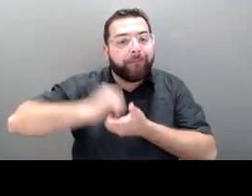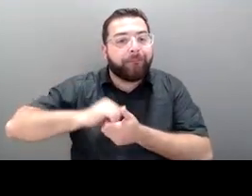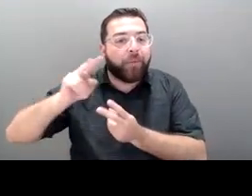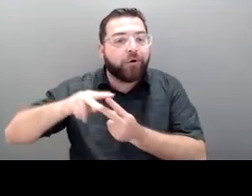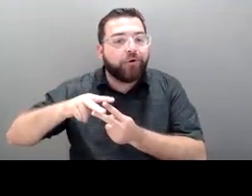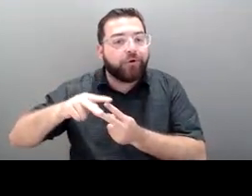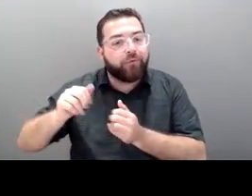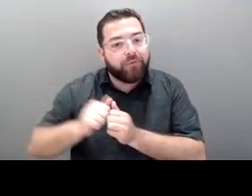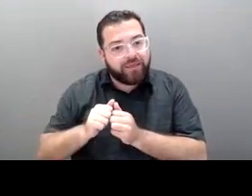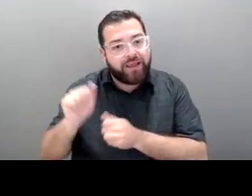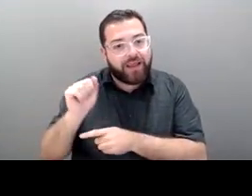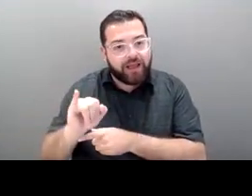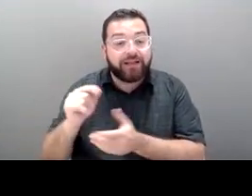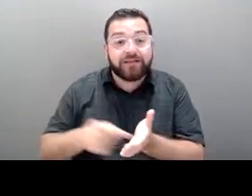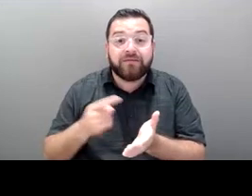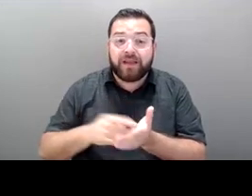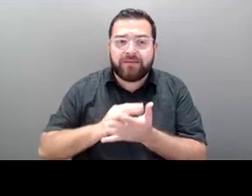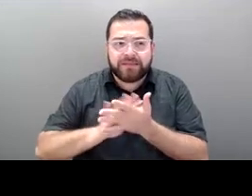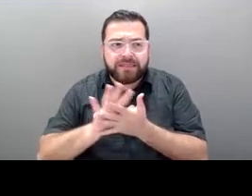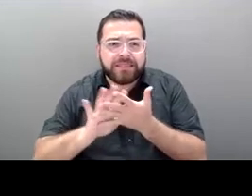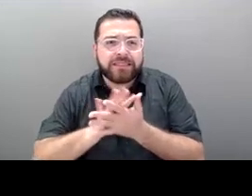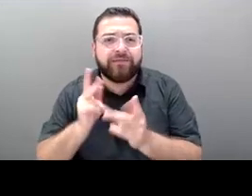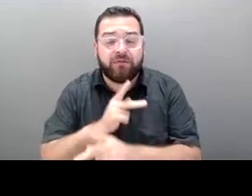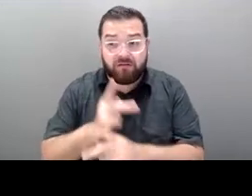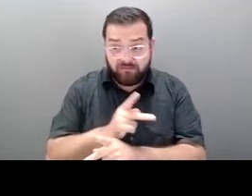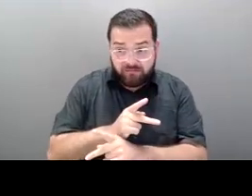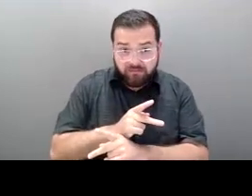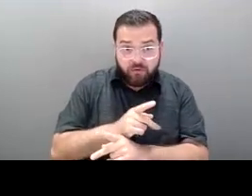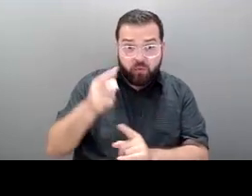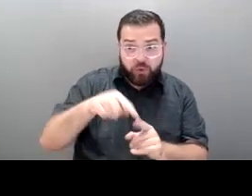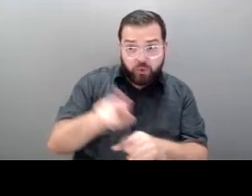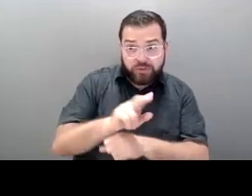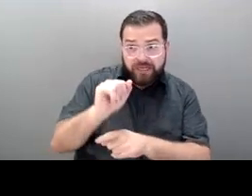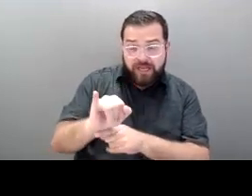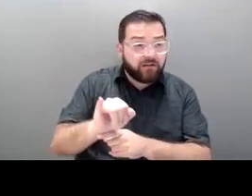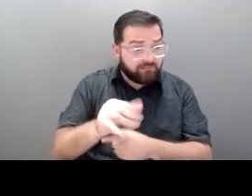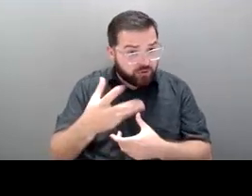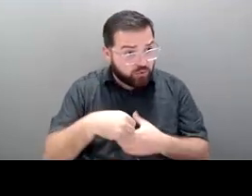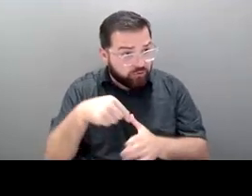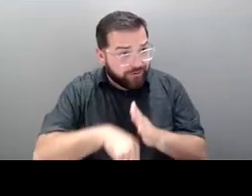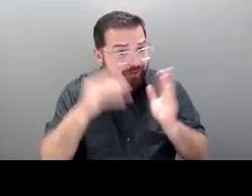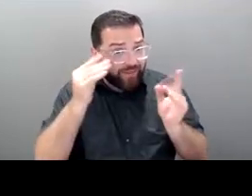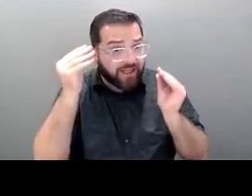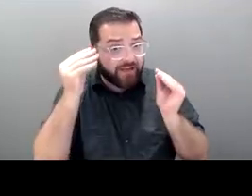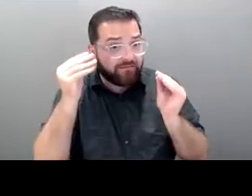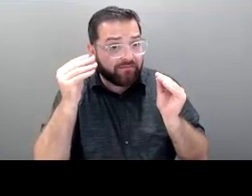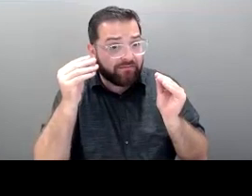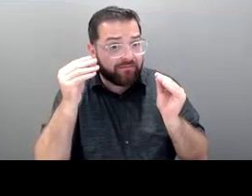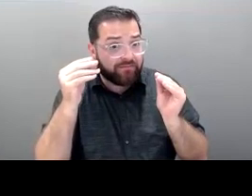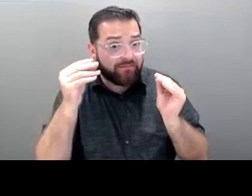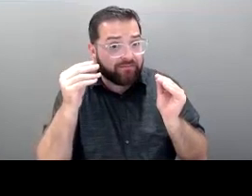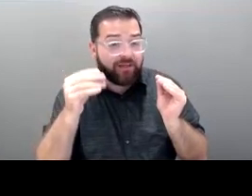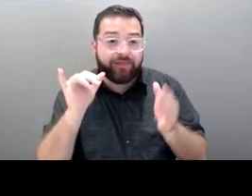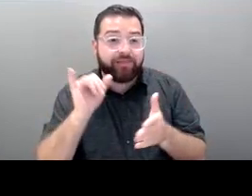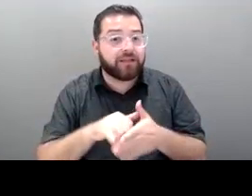very murky to determine if critical thinking is happening or not. Like that's a really